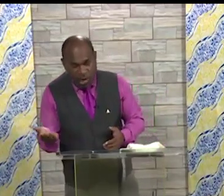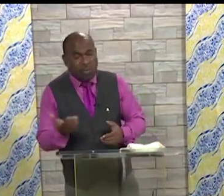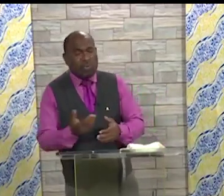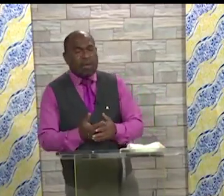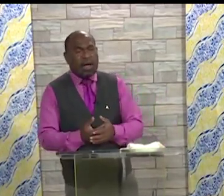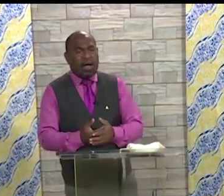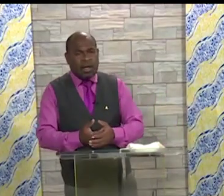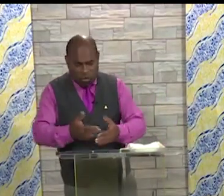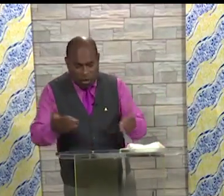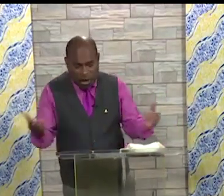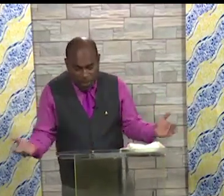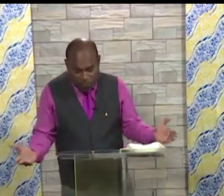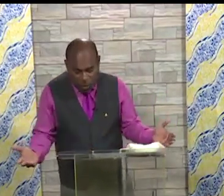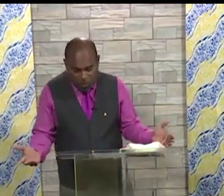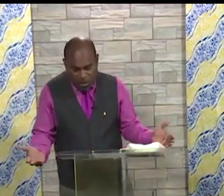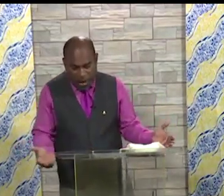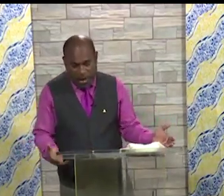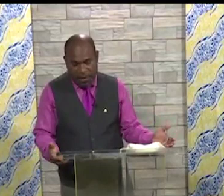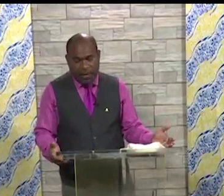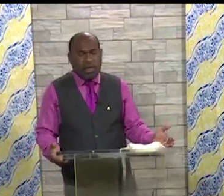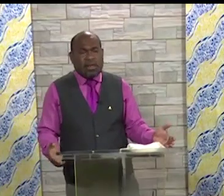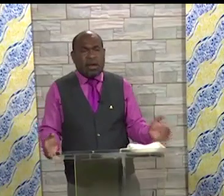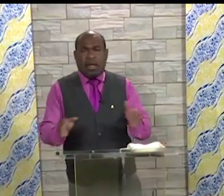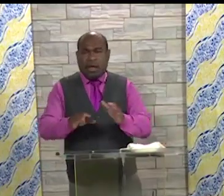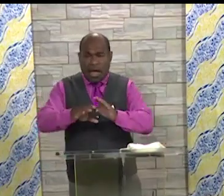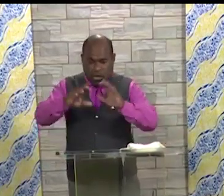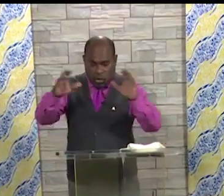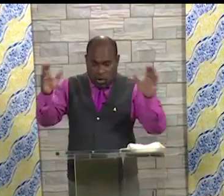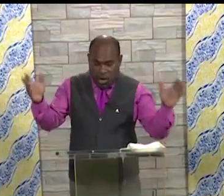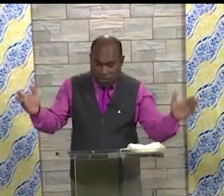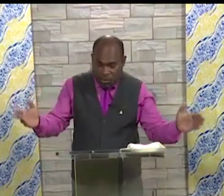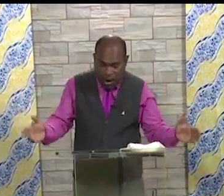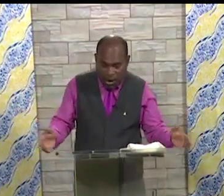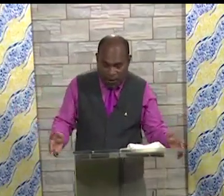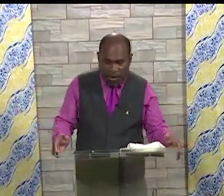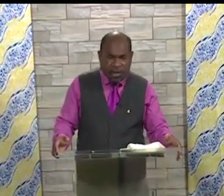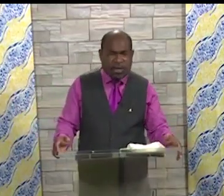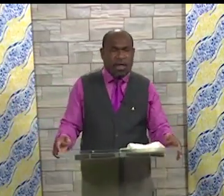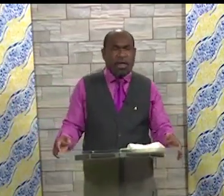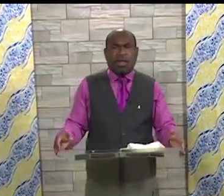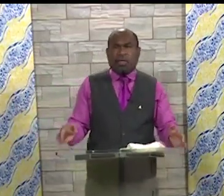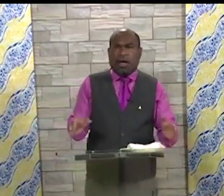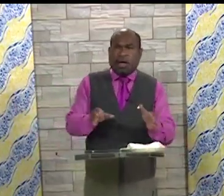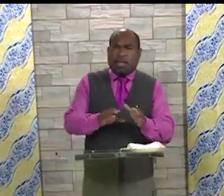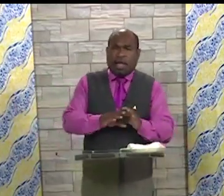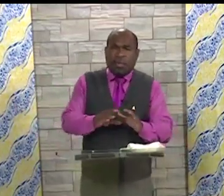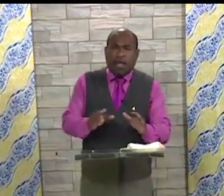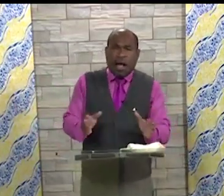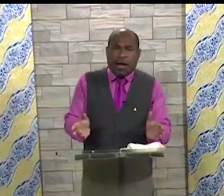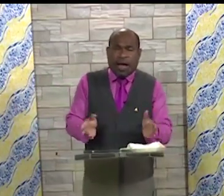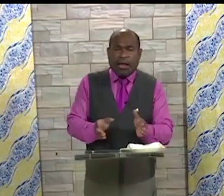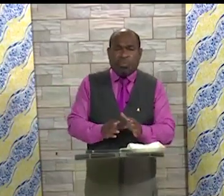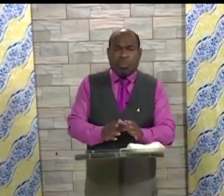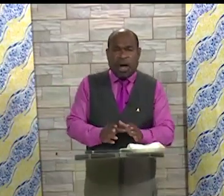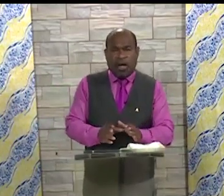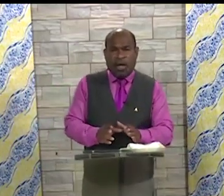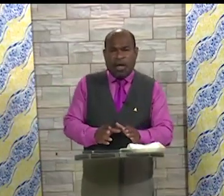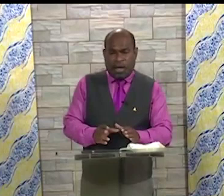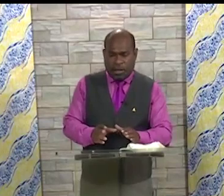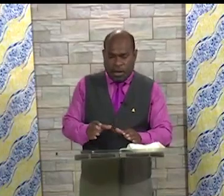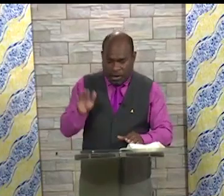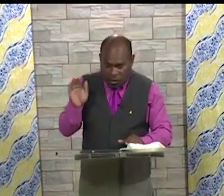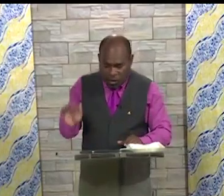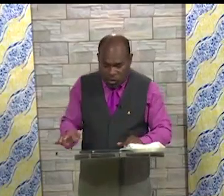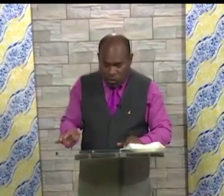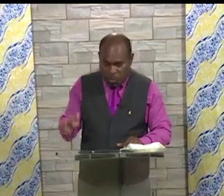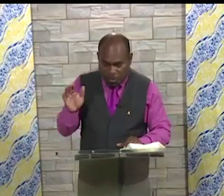wando na telefoni vinaka, ndona laptop vinaka, sena ya ya solele vivale, siyaka ni takibi yanga na kaya tubua,